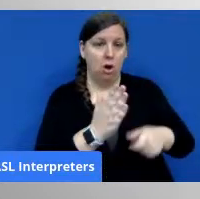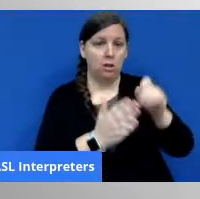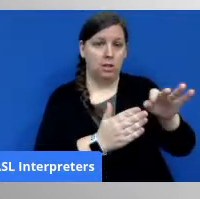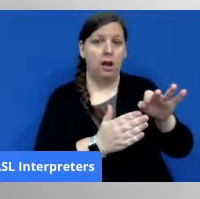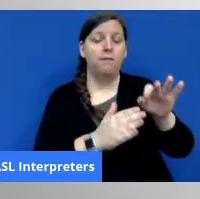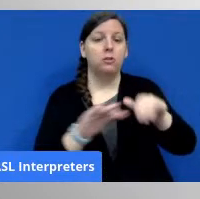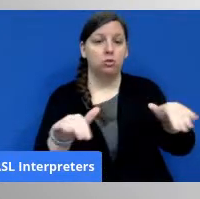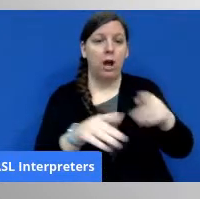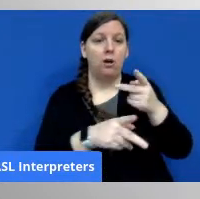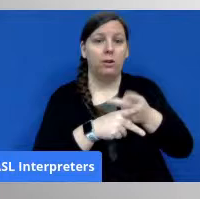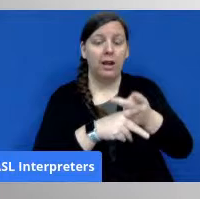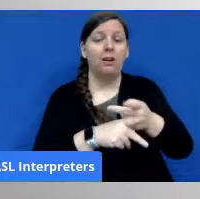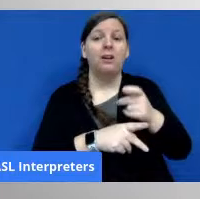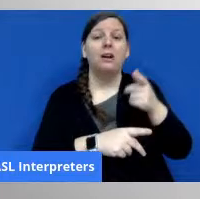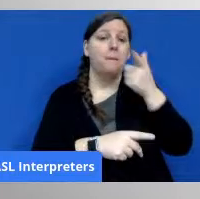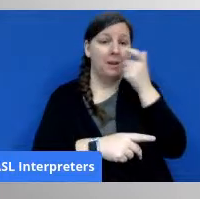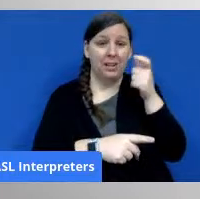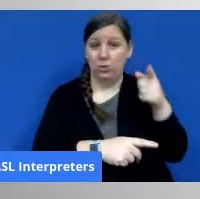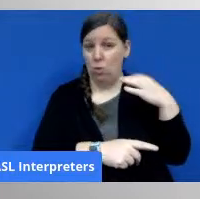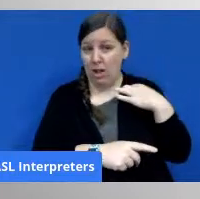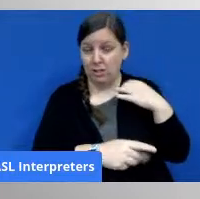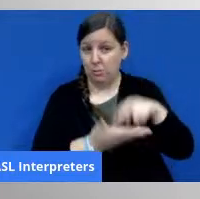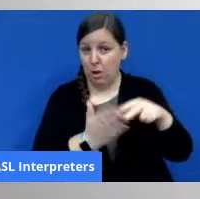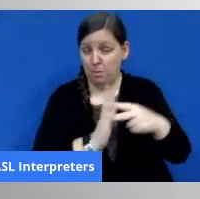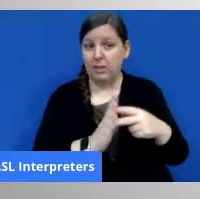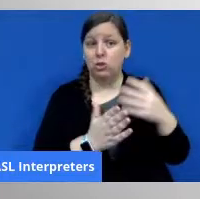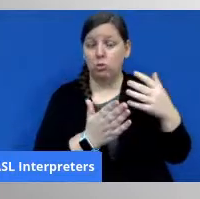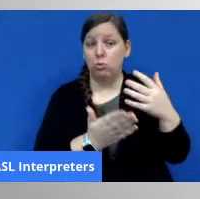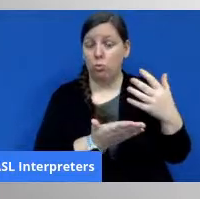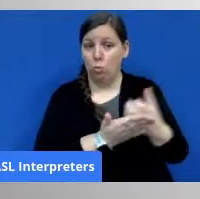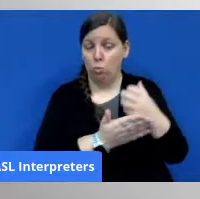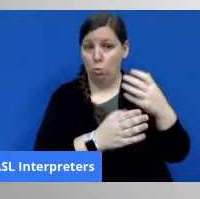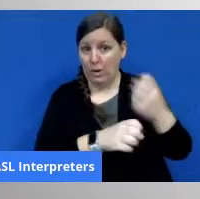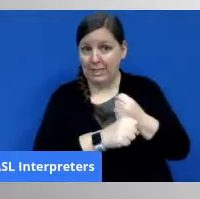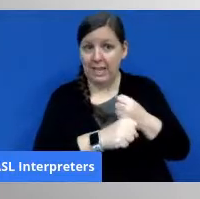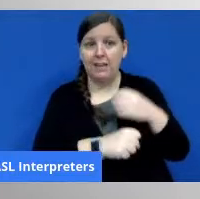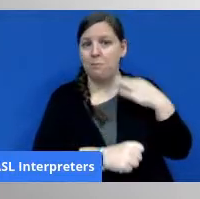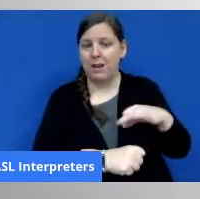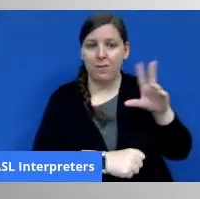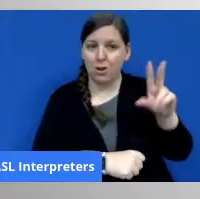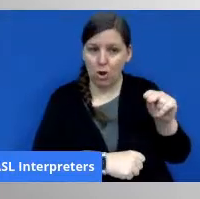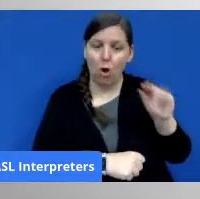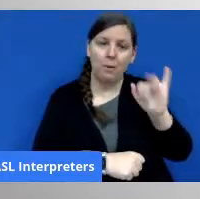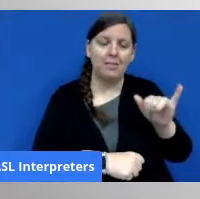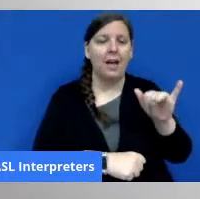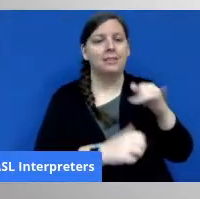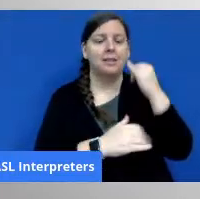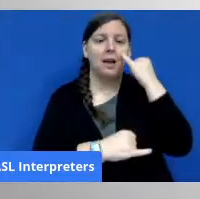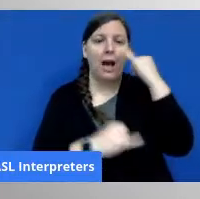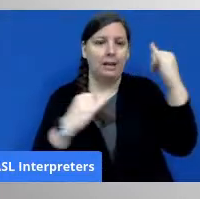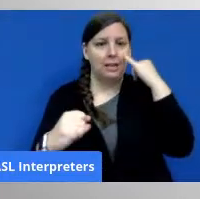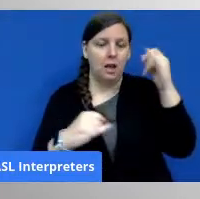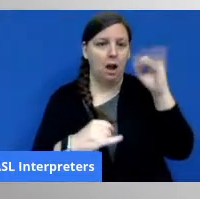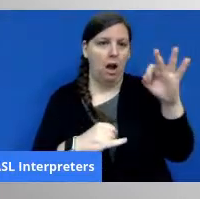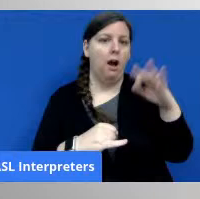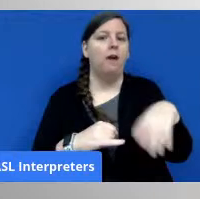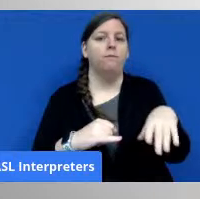you actually get the benefit, but that's what the eligible criteria are. And the idea is that it subsidizes cost of childcare. Next